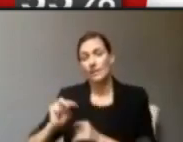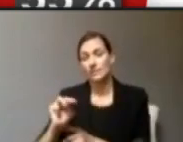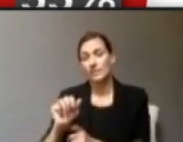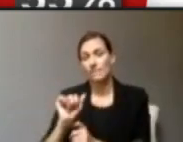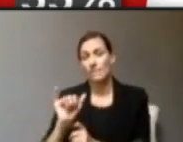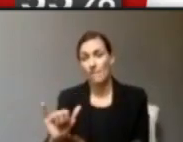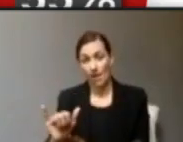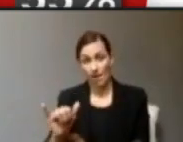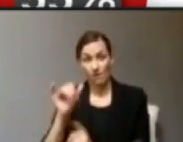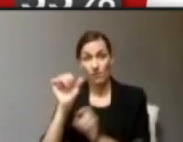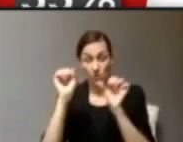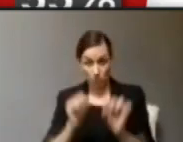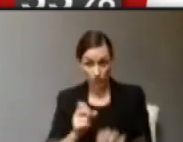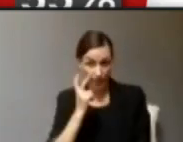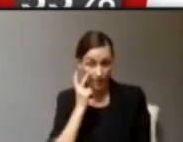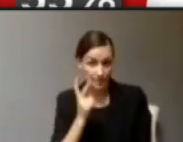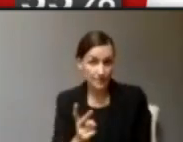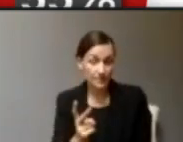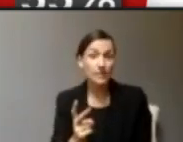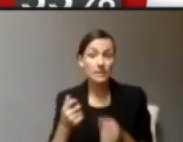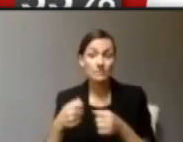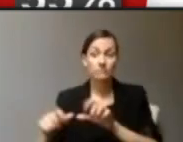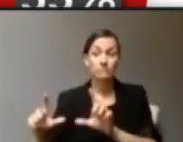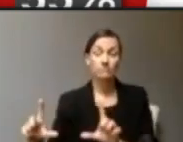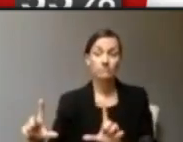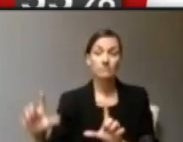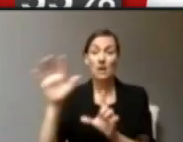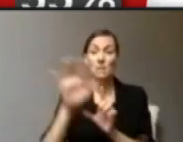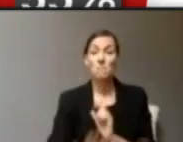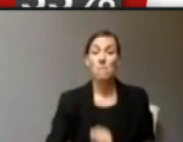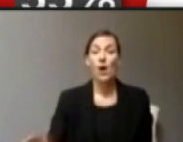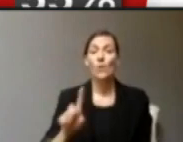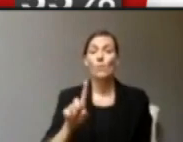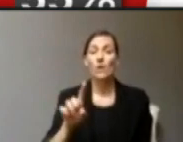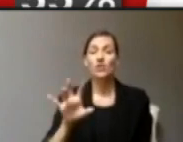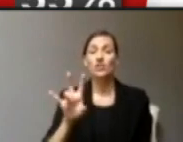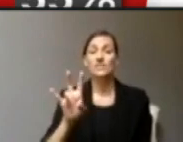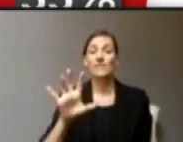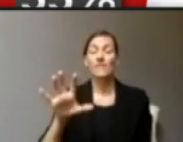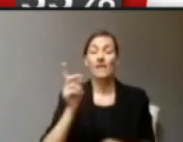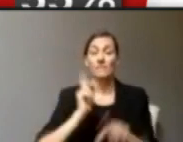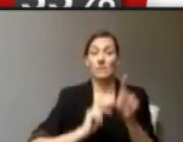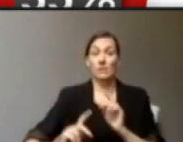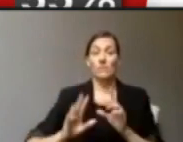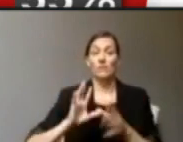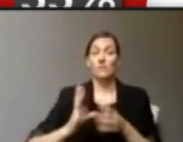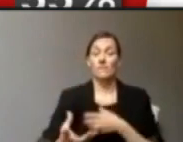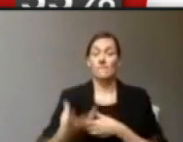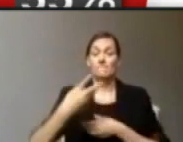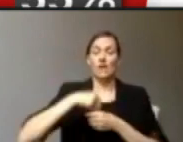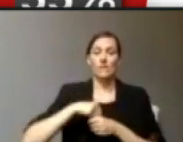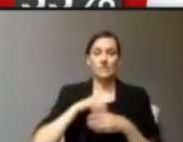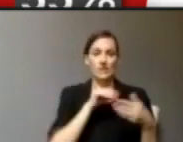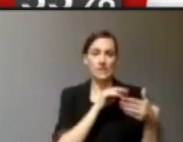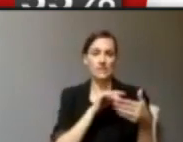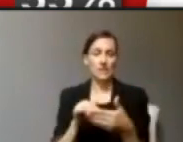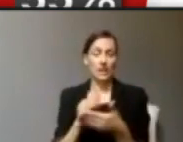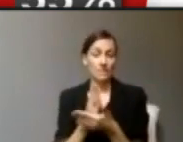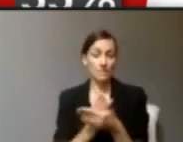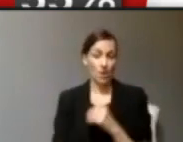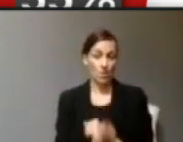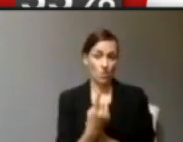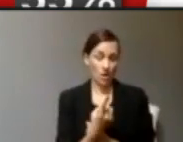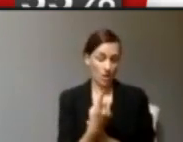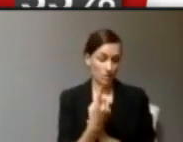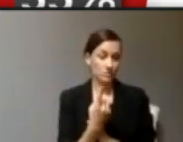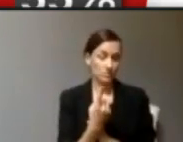you can see on the screen, we've got about 175 people so far in the study. Phase 1 will probably be